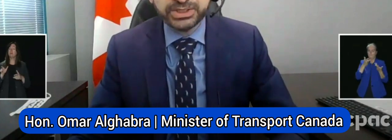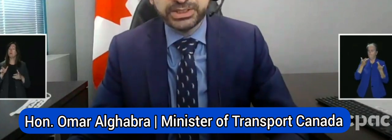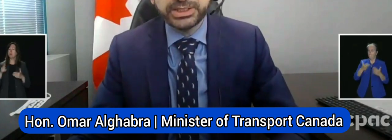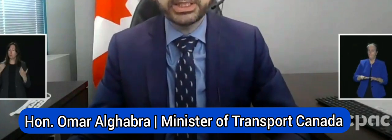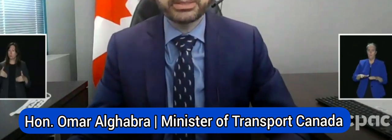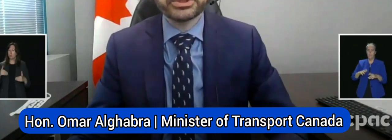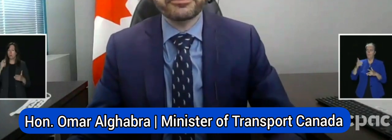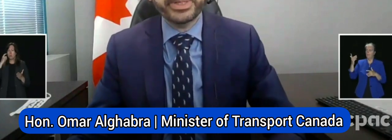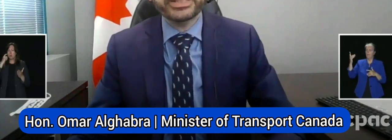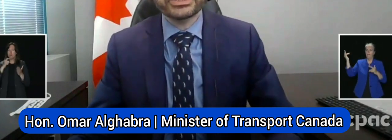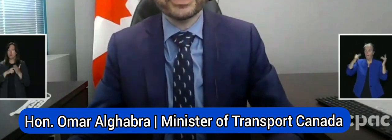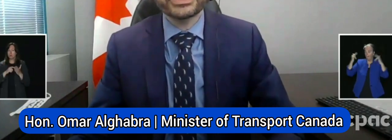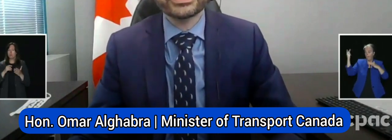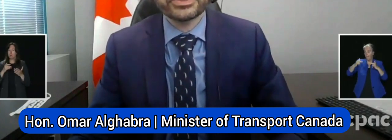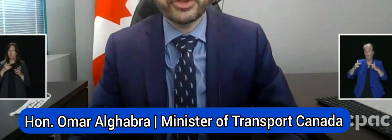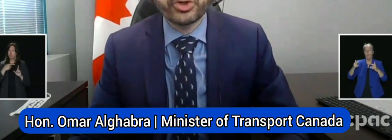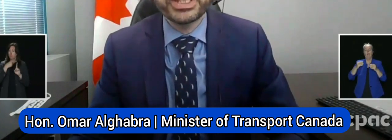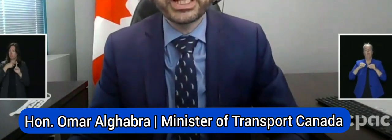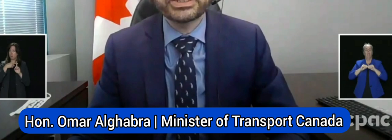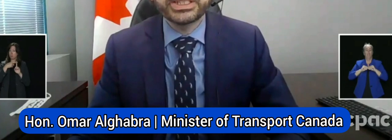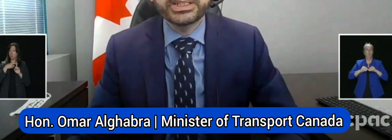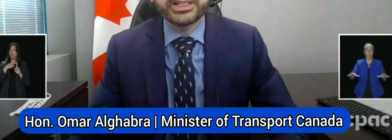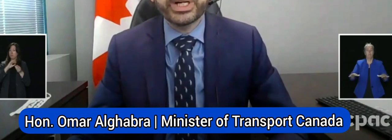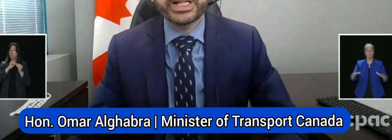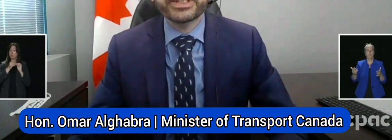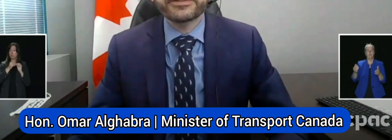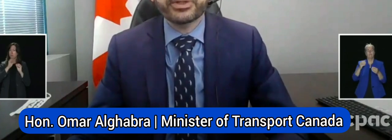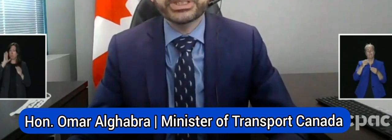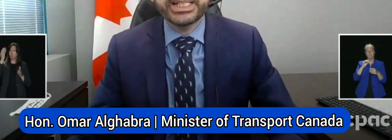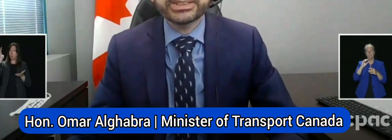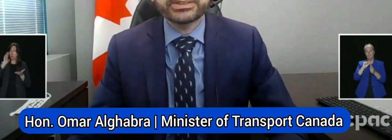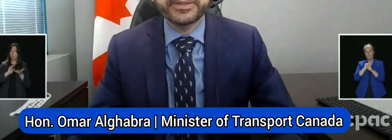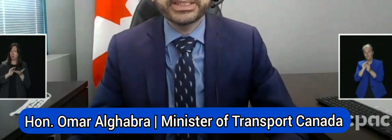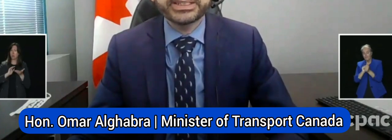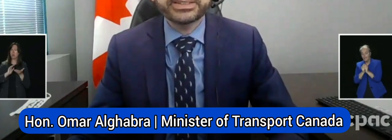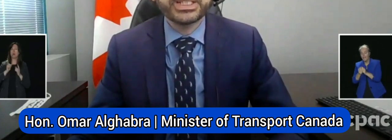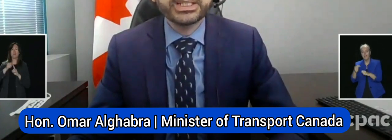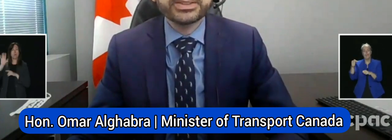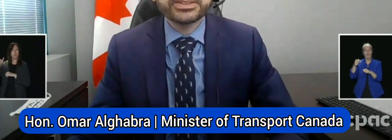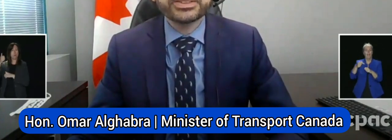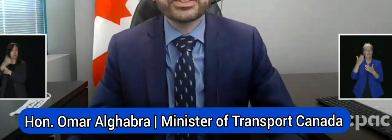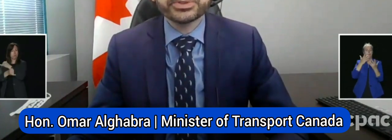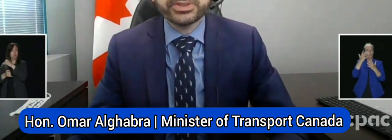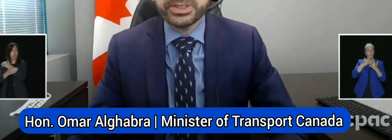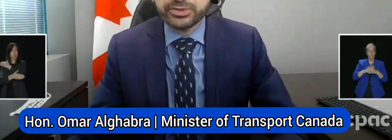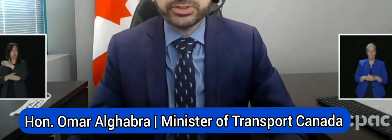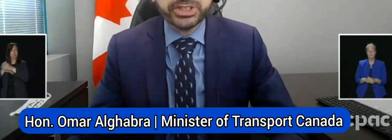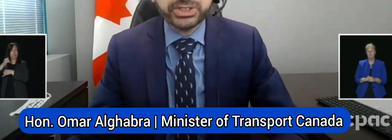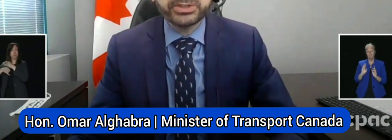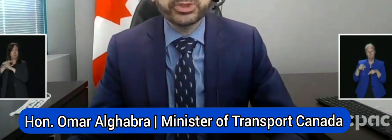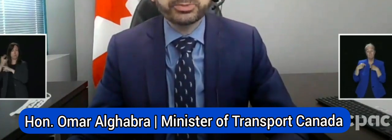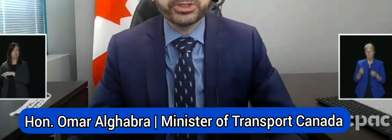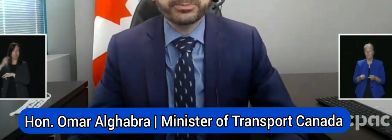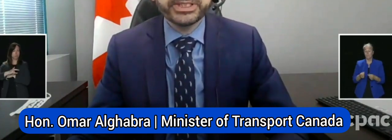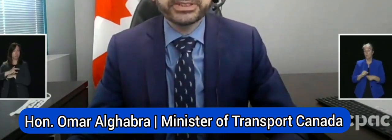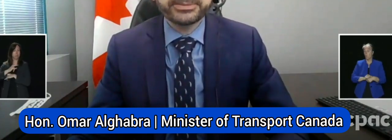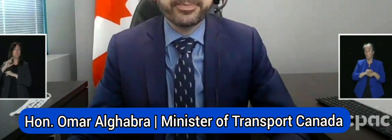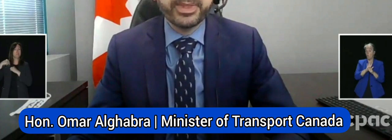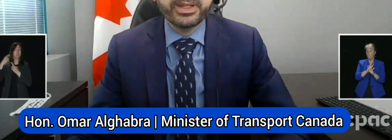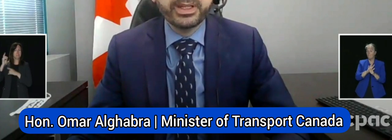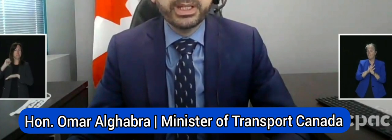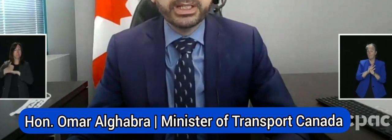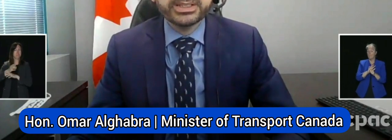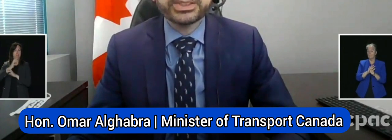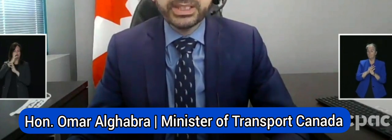significant reduction in the number of positive cases of COVID-19 arriving from international flights since this restriction was put in